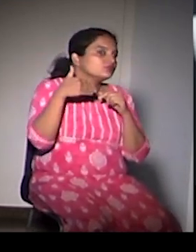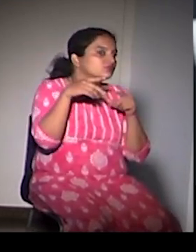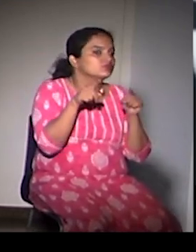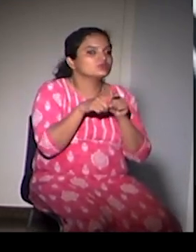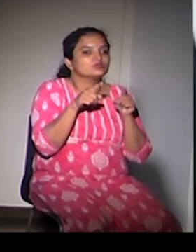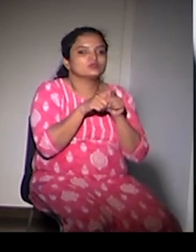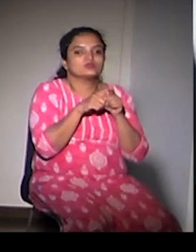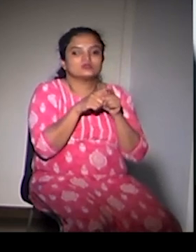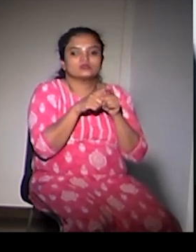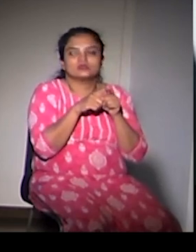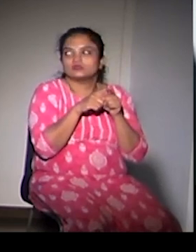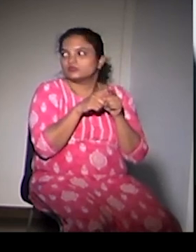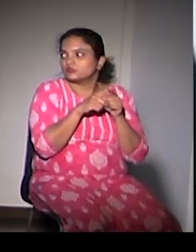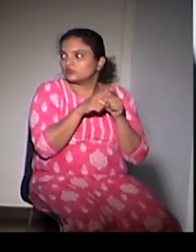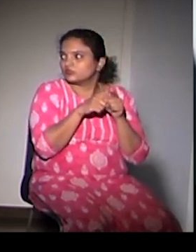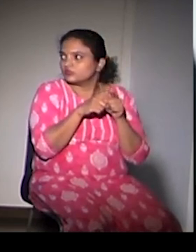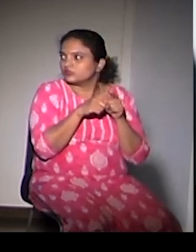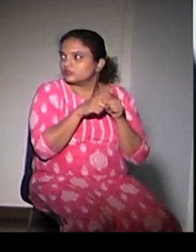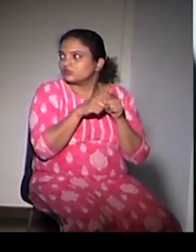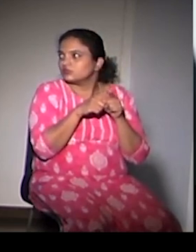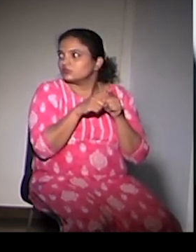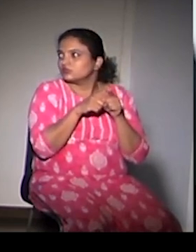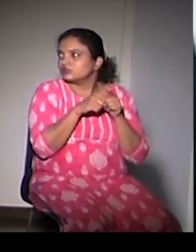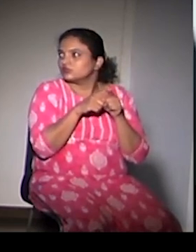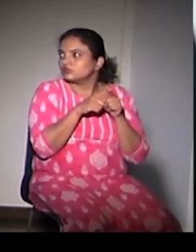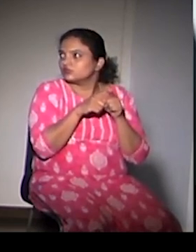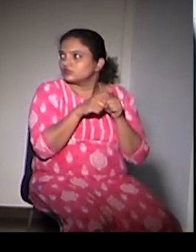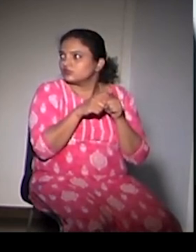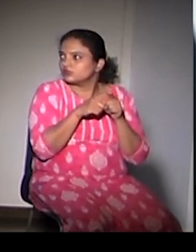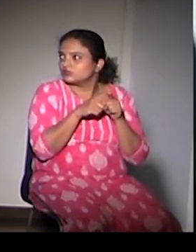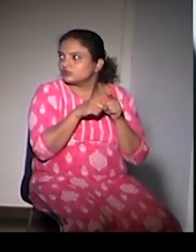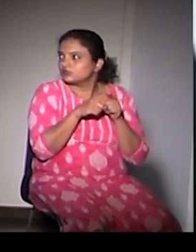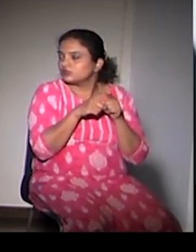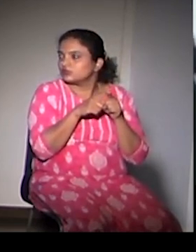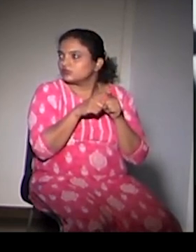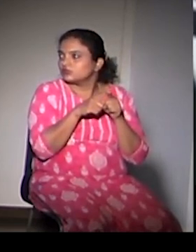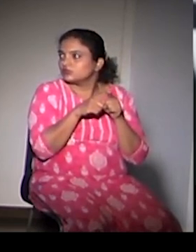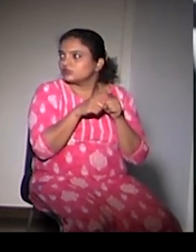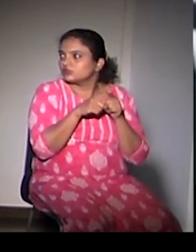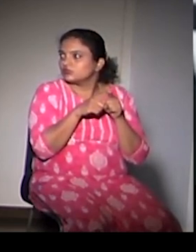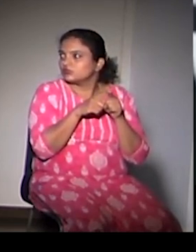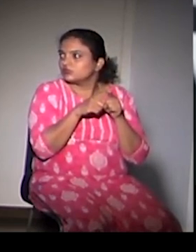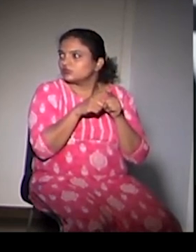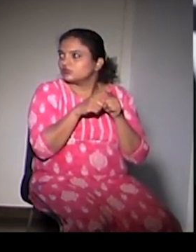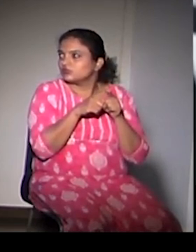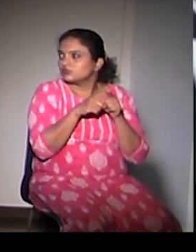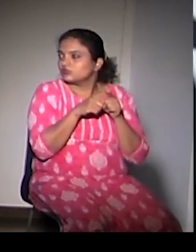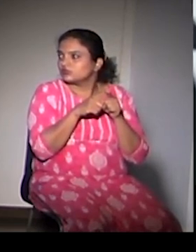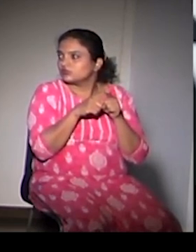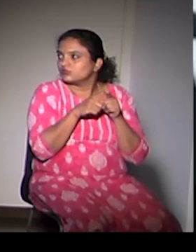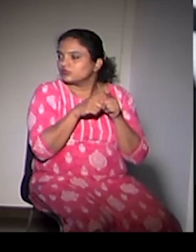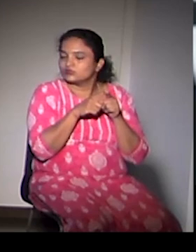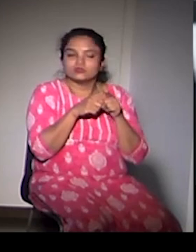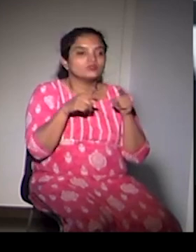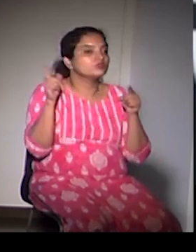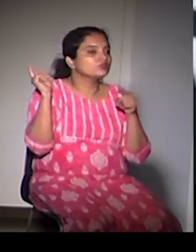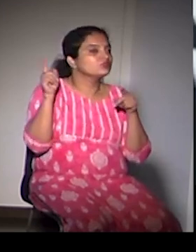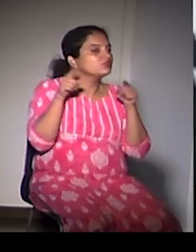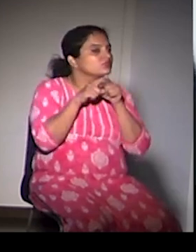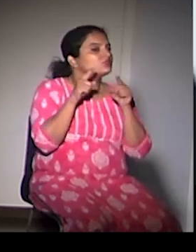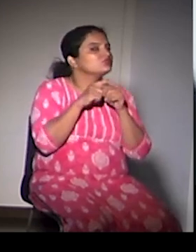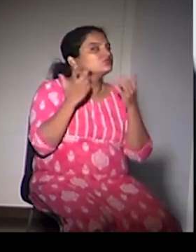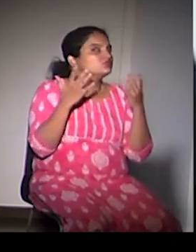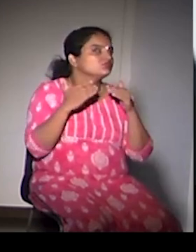plain tiles to either side are replacements, which have replaced a much